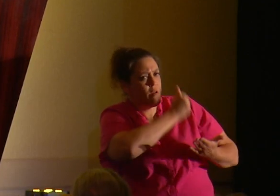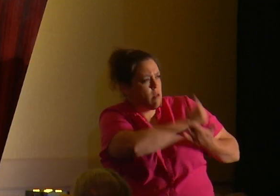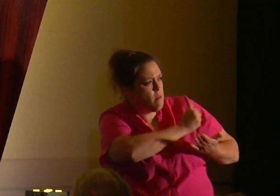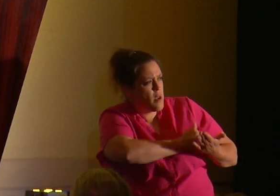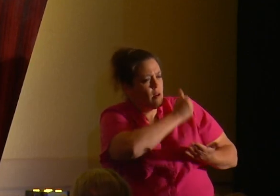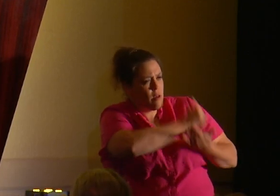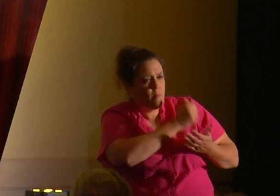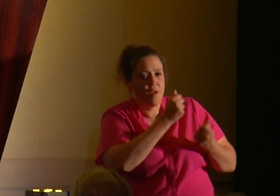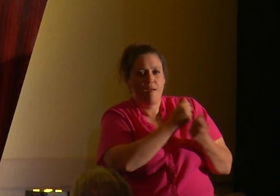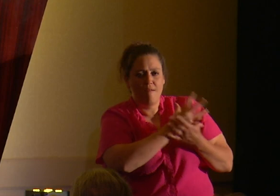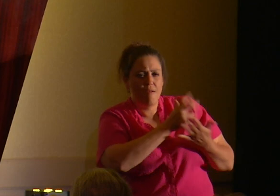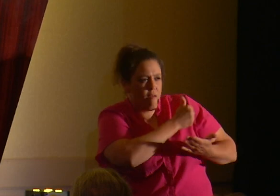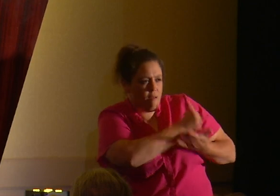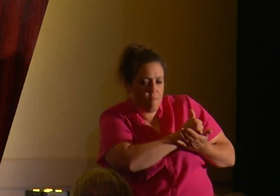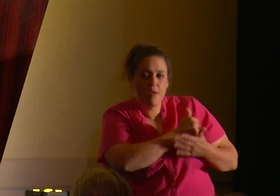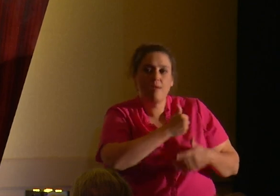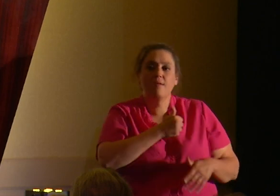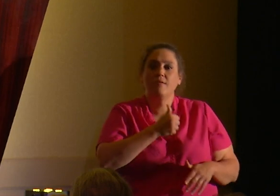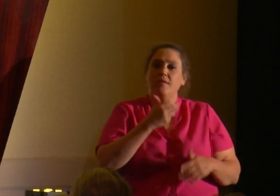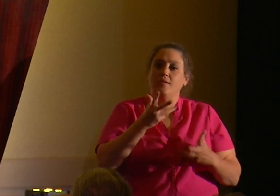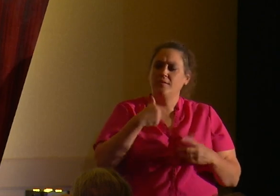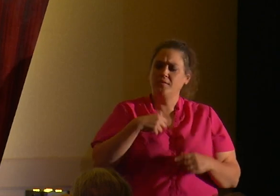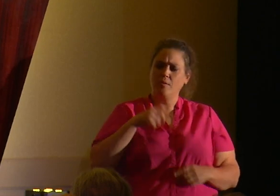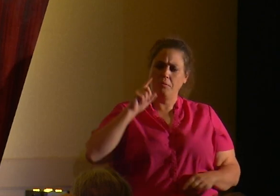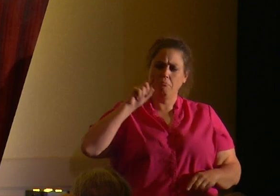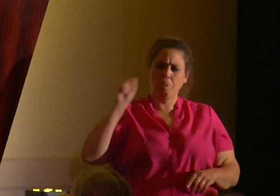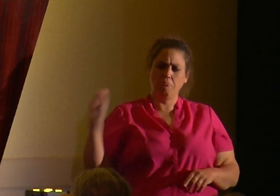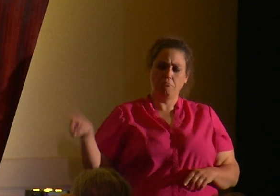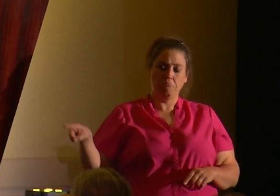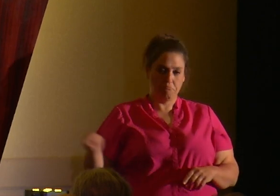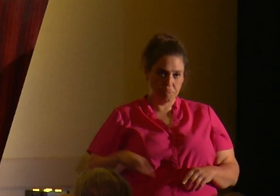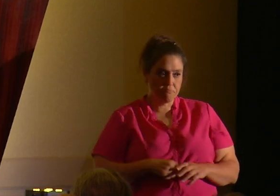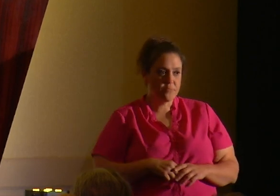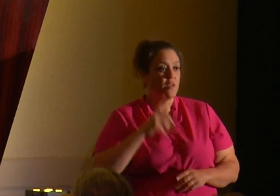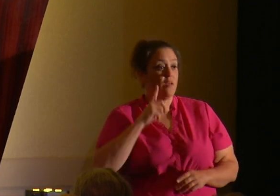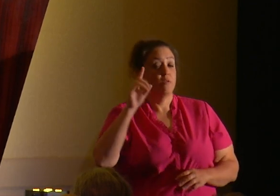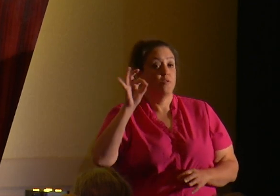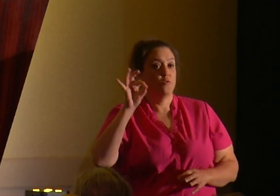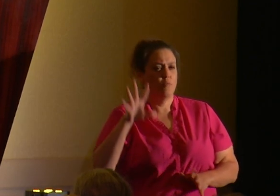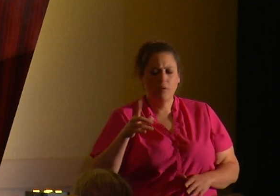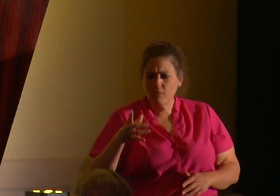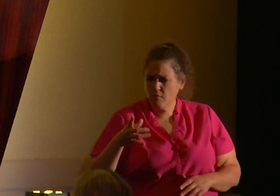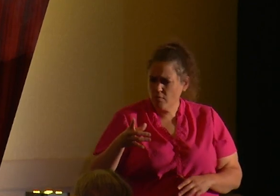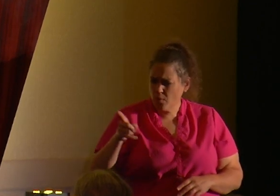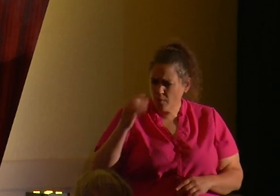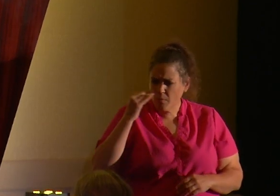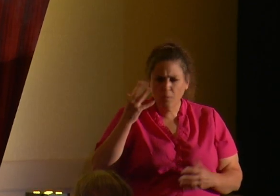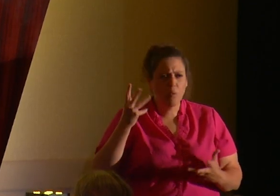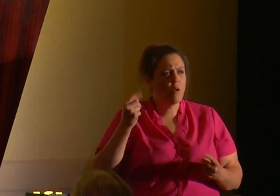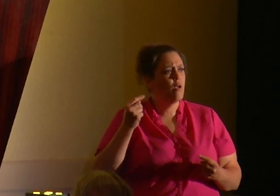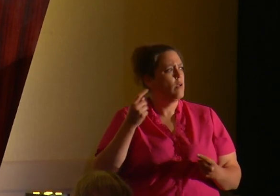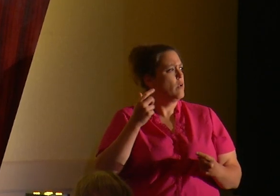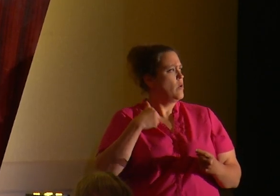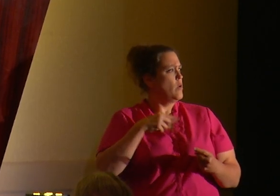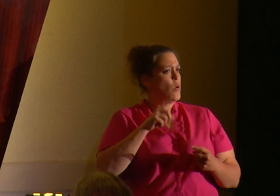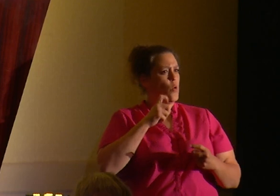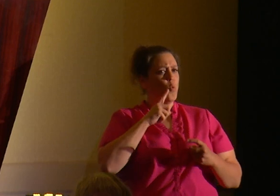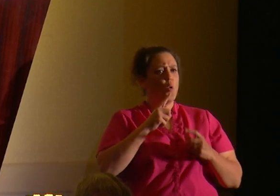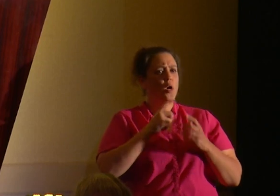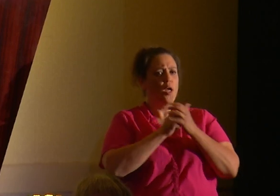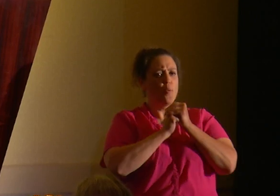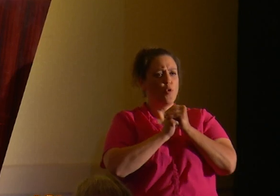he would say, amen. And, you know, we started to really notice him. So the pastor was like, you know what, we're going to pray for his leg to grow